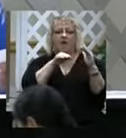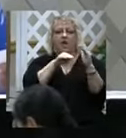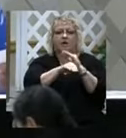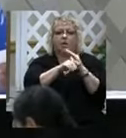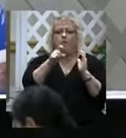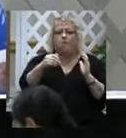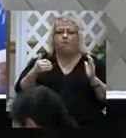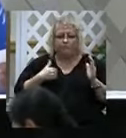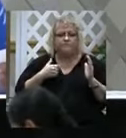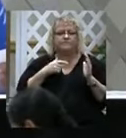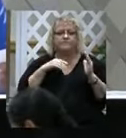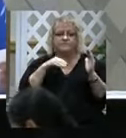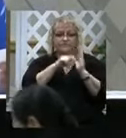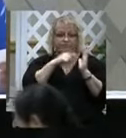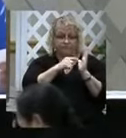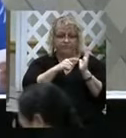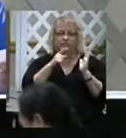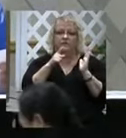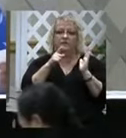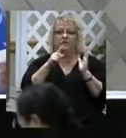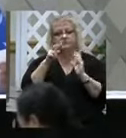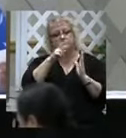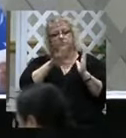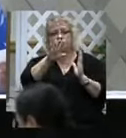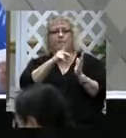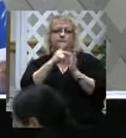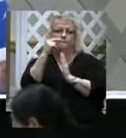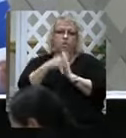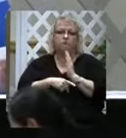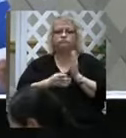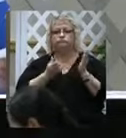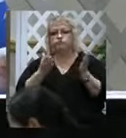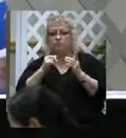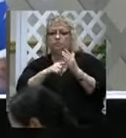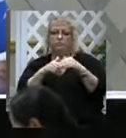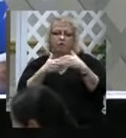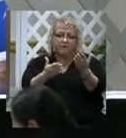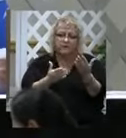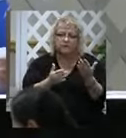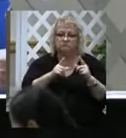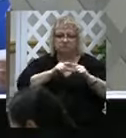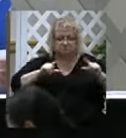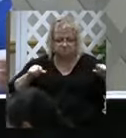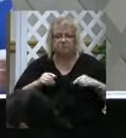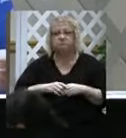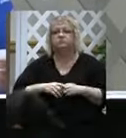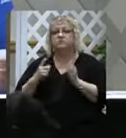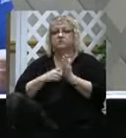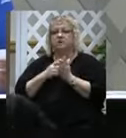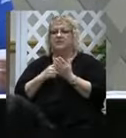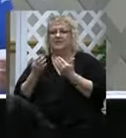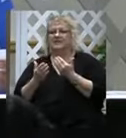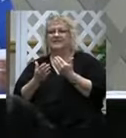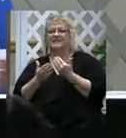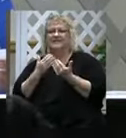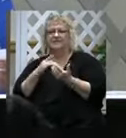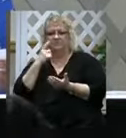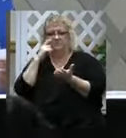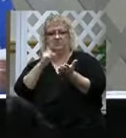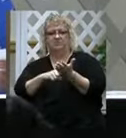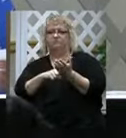should have access to give an overview of your program, the services you offer within your agency. Sometimes it's easier to see that,